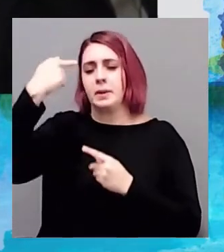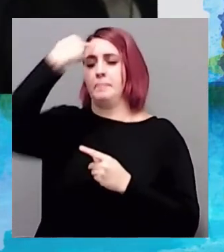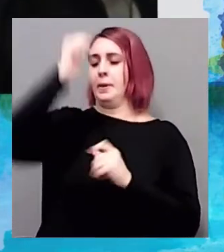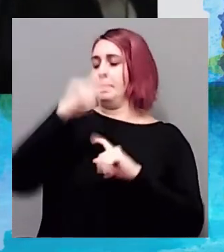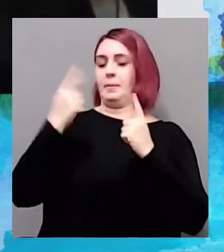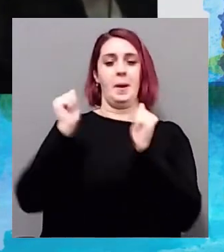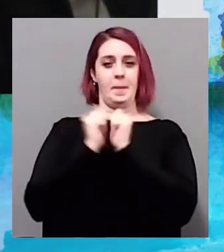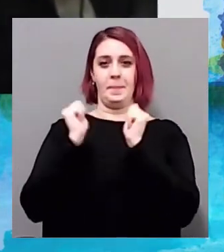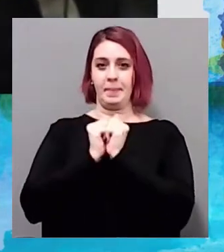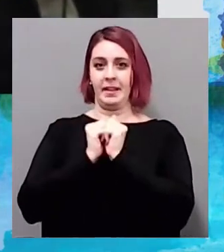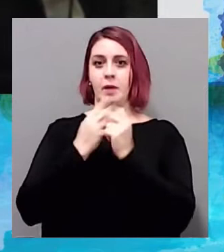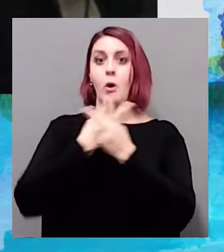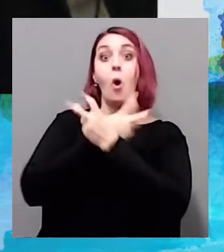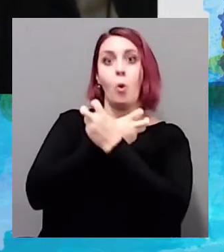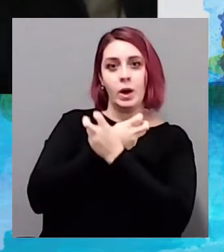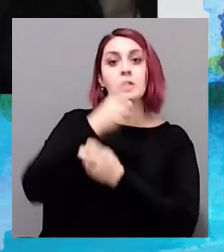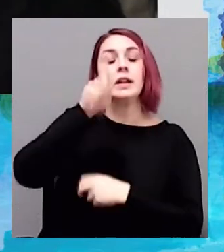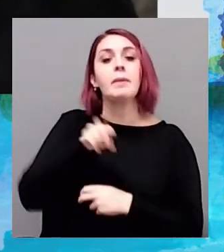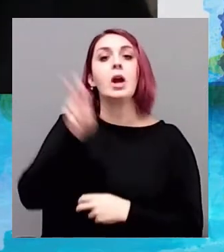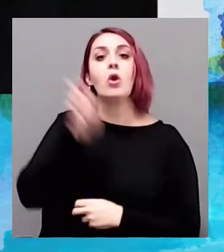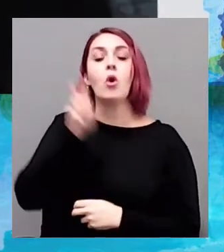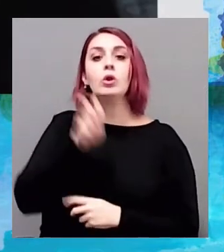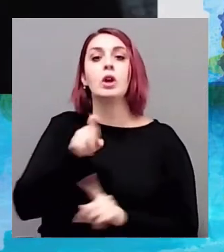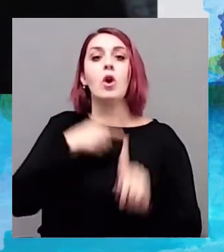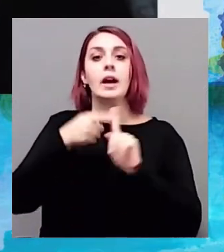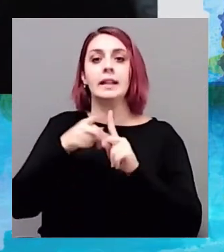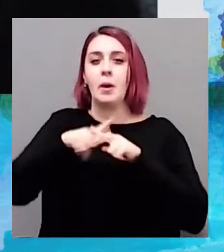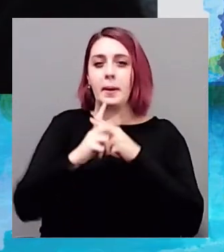Talking about stone, the way the stone feels.